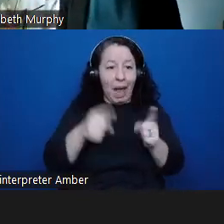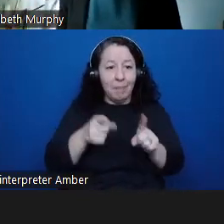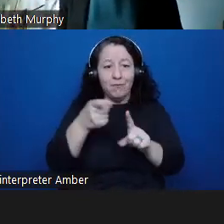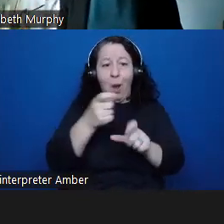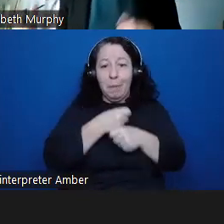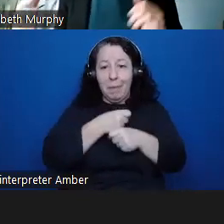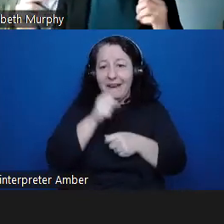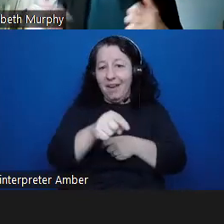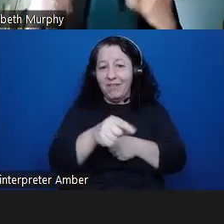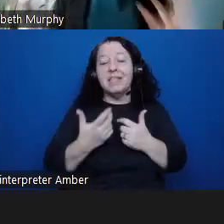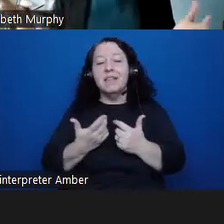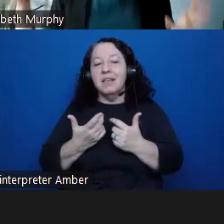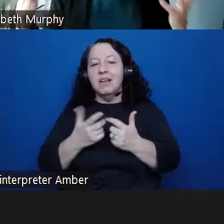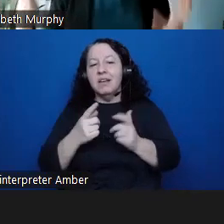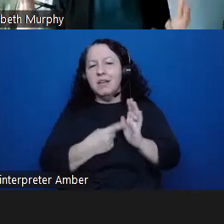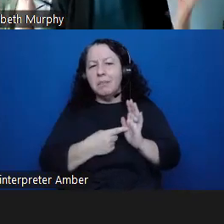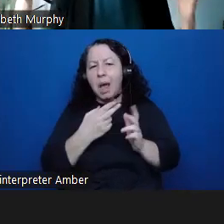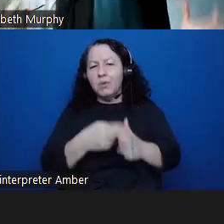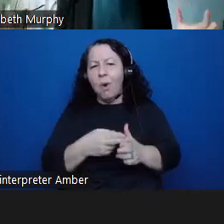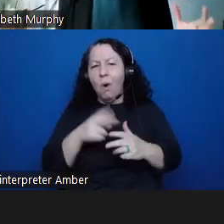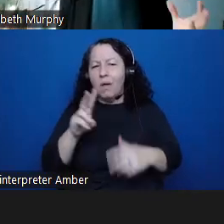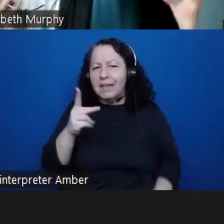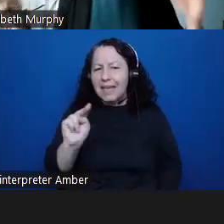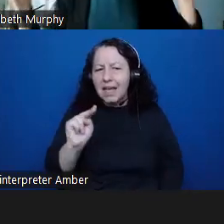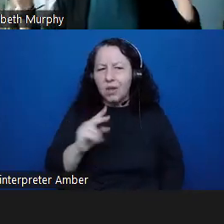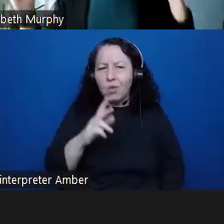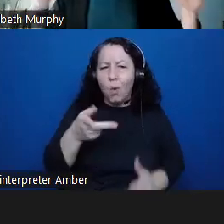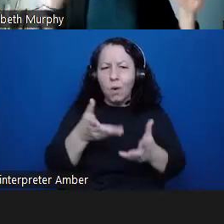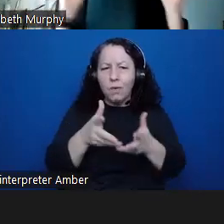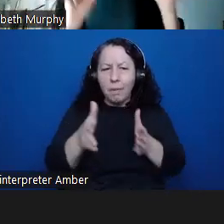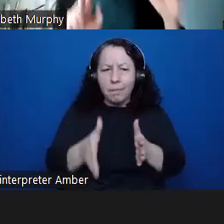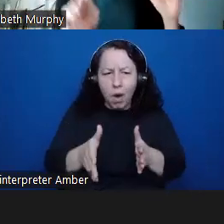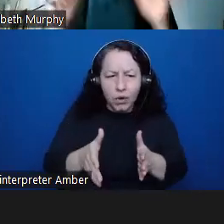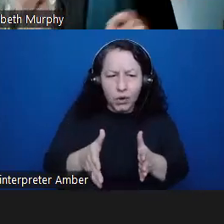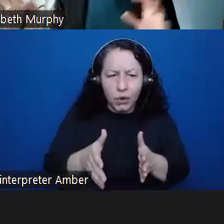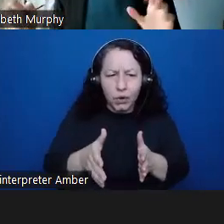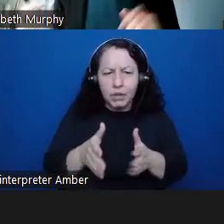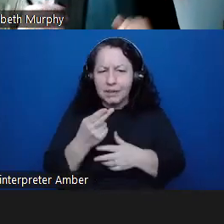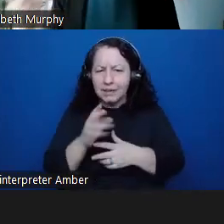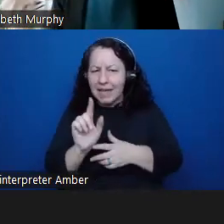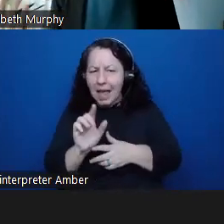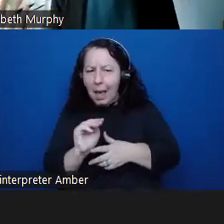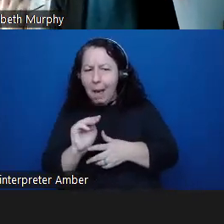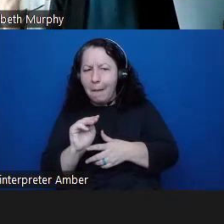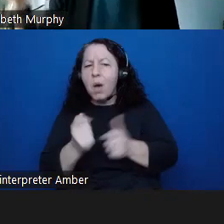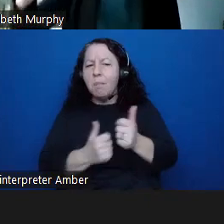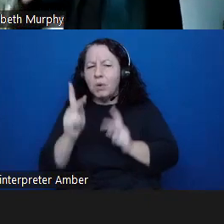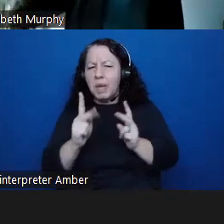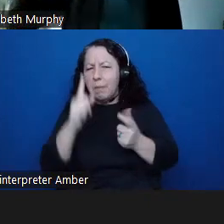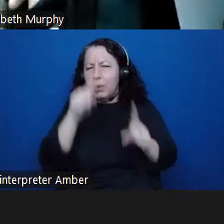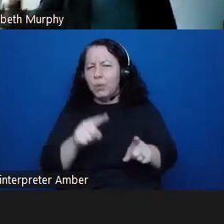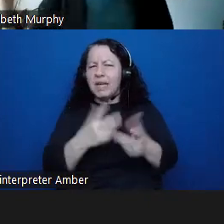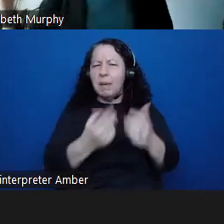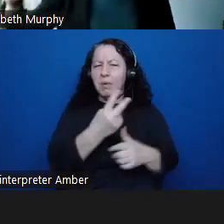Kiln or the Potter's Hymn. Most agree that it's a pastiche, at least, of 2, maybe 3 earlier,